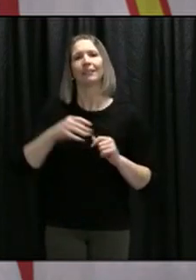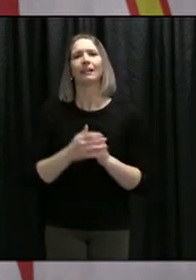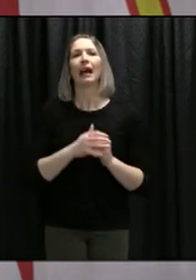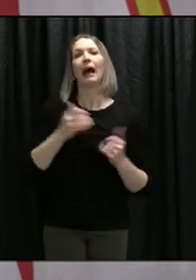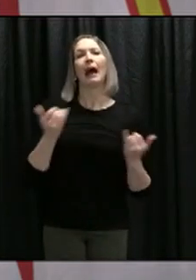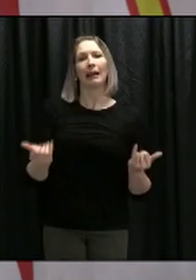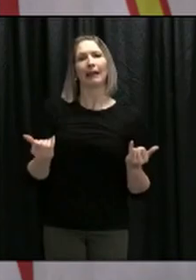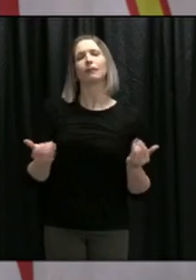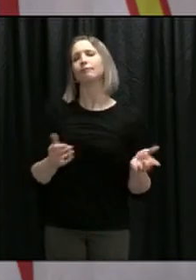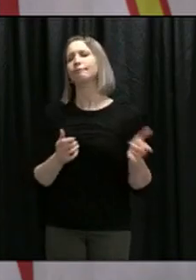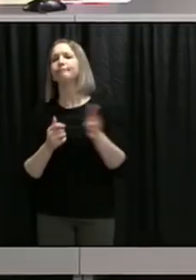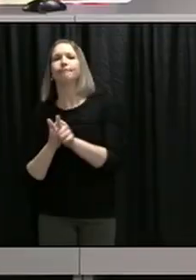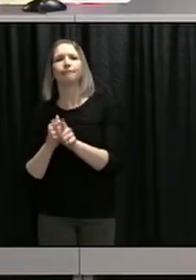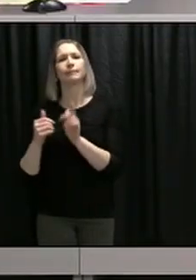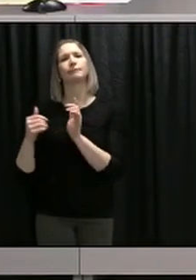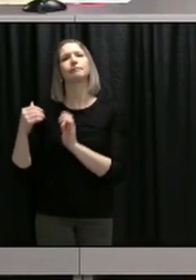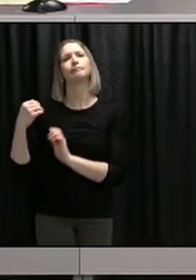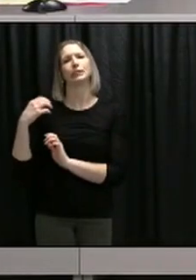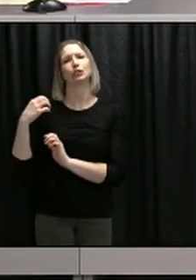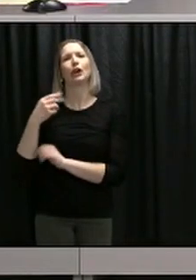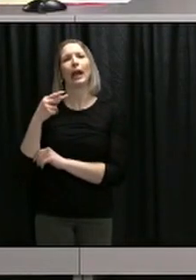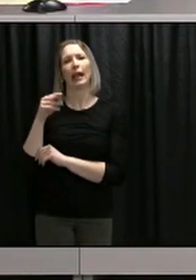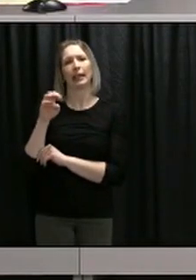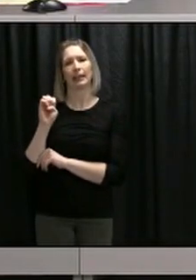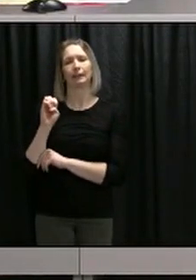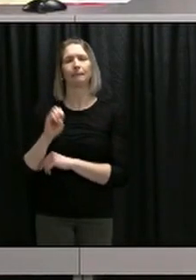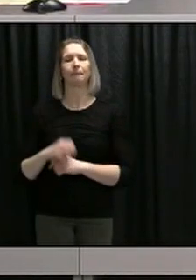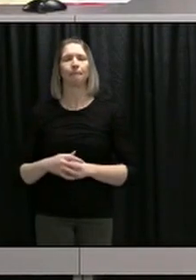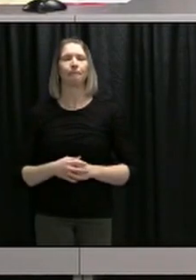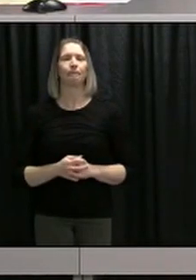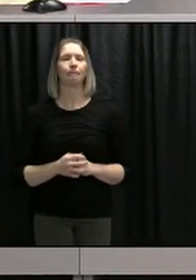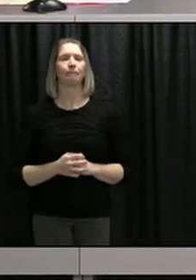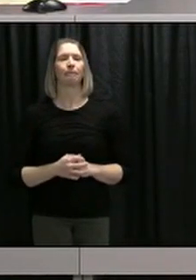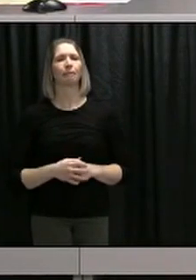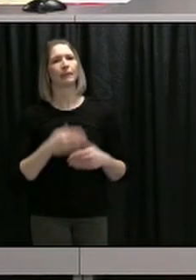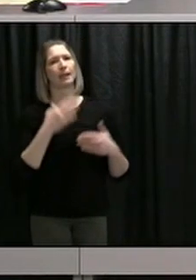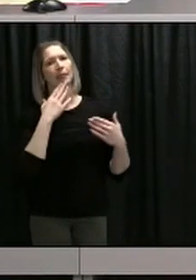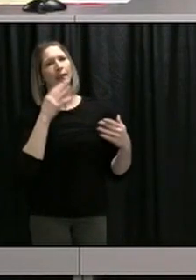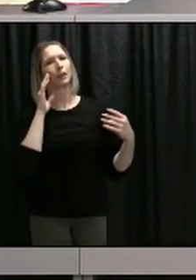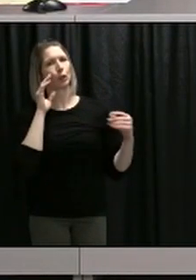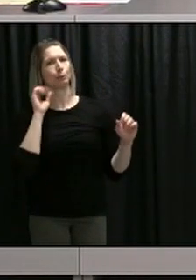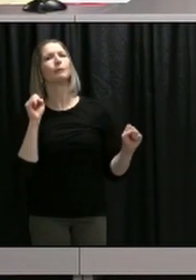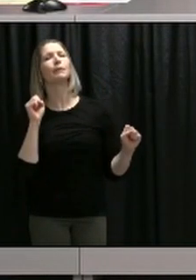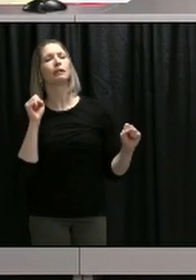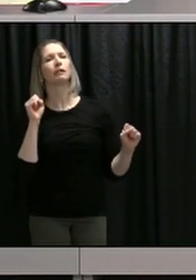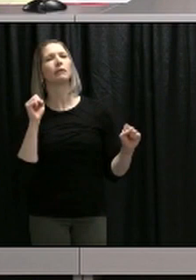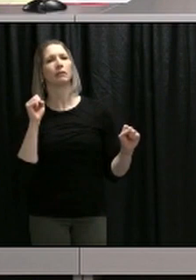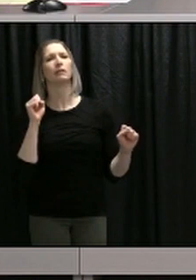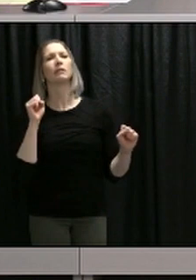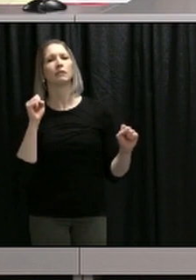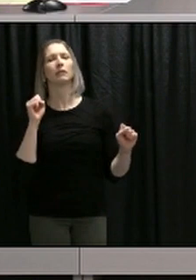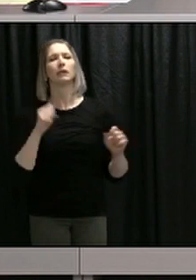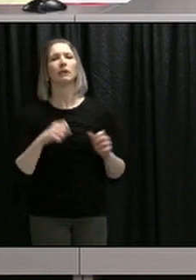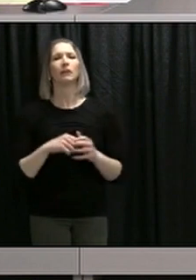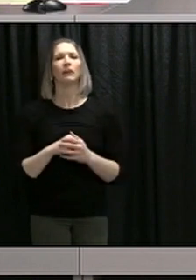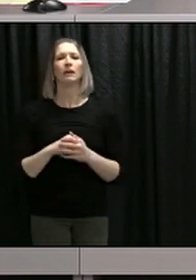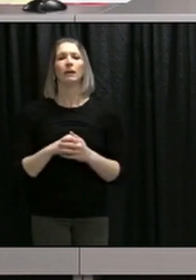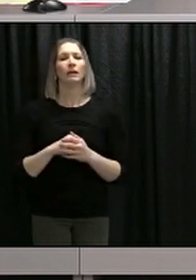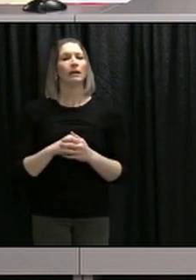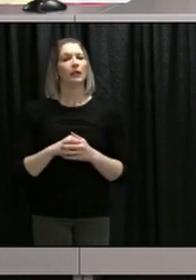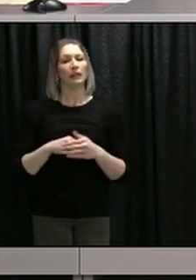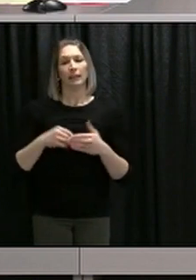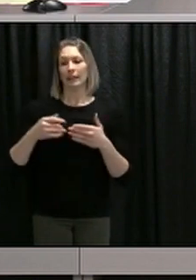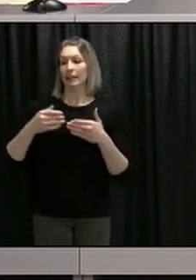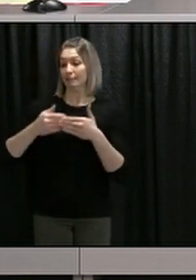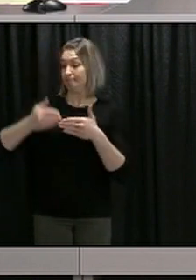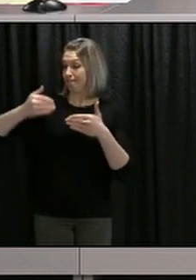comments. Thank you very much, Premier. As we've seen over the entire course of this pandemic,